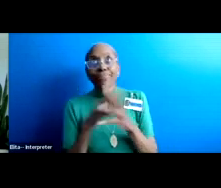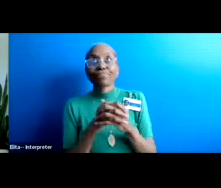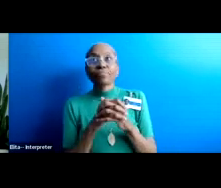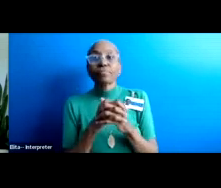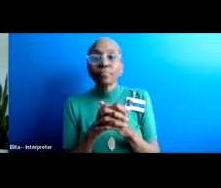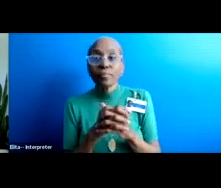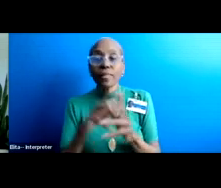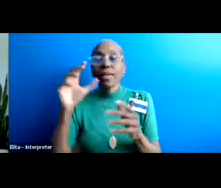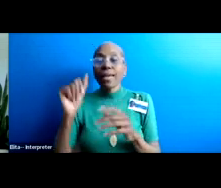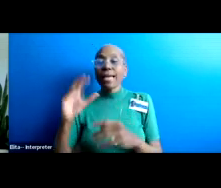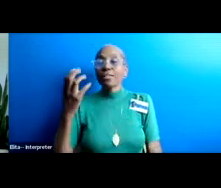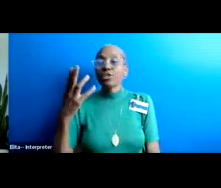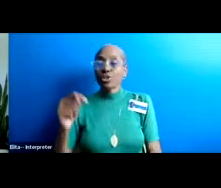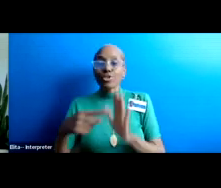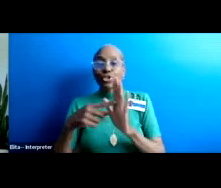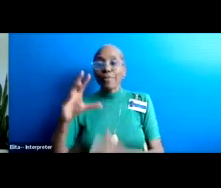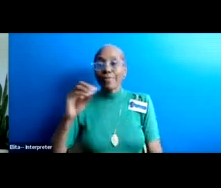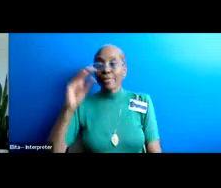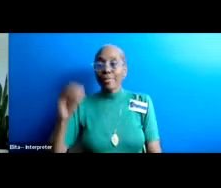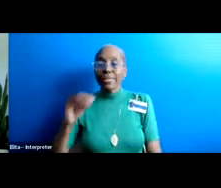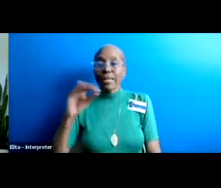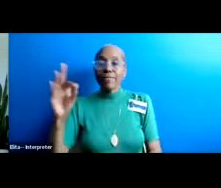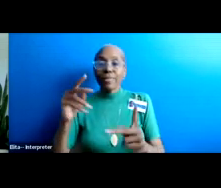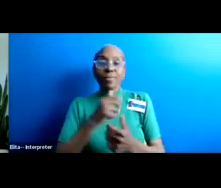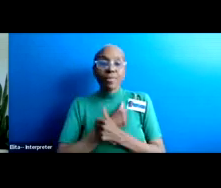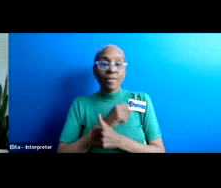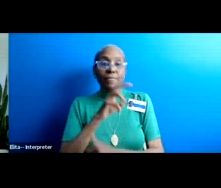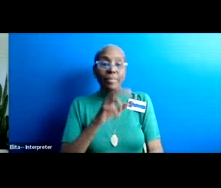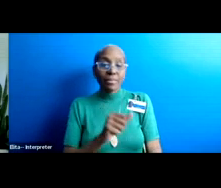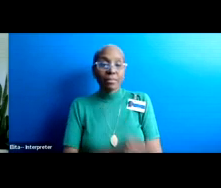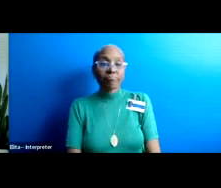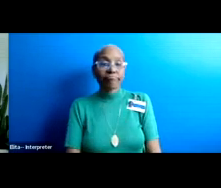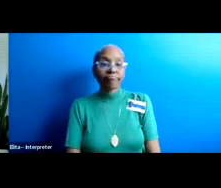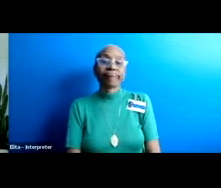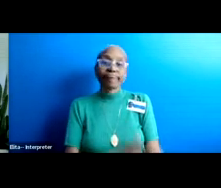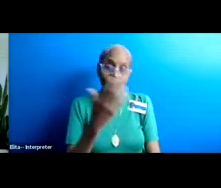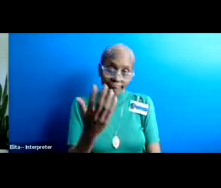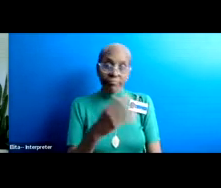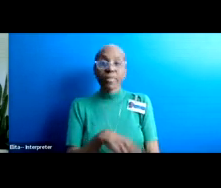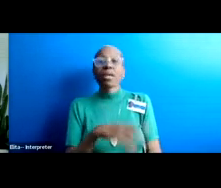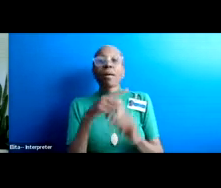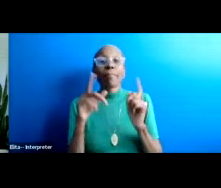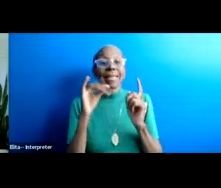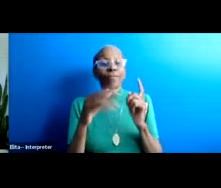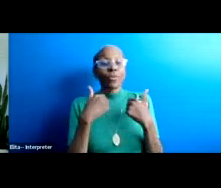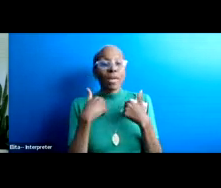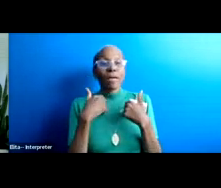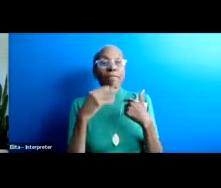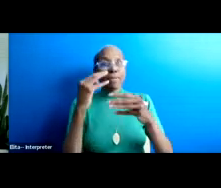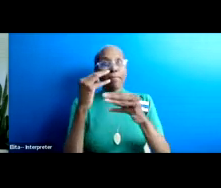a chart indicating that 50% of people love pizza, etc. However, if you have a